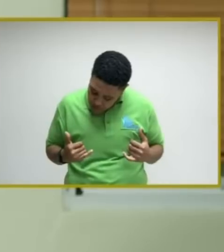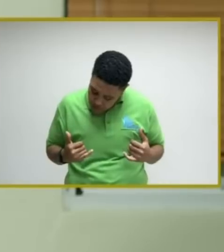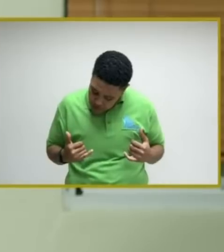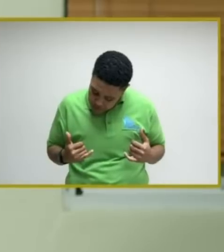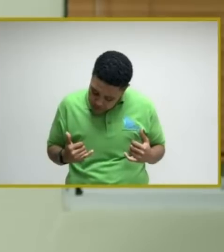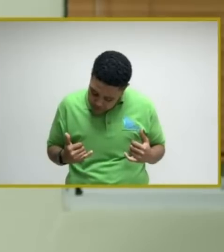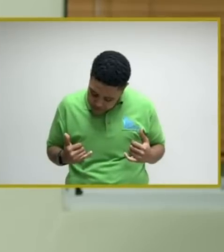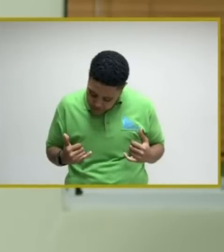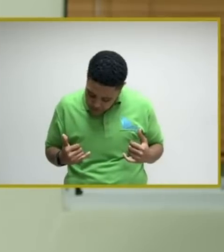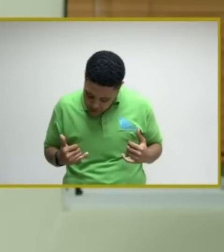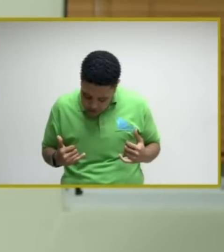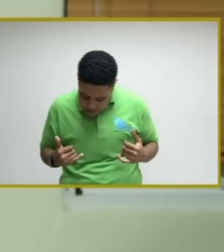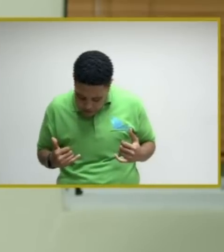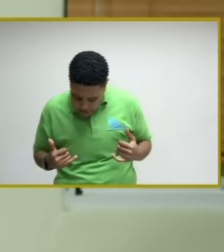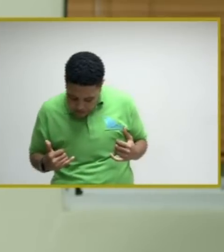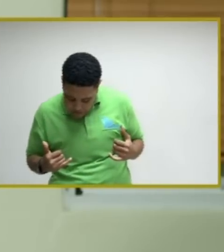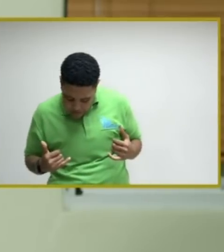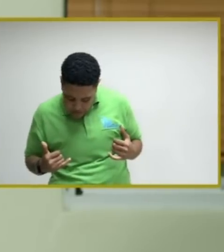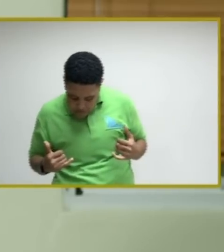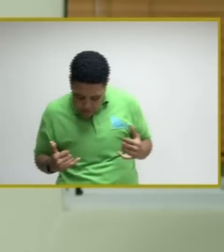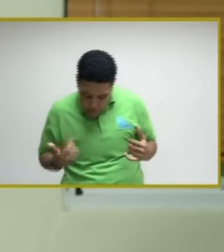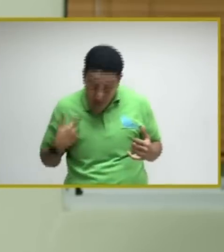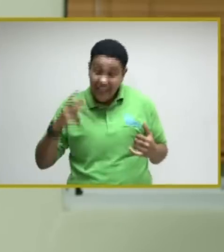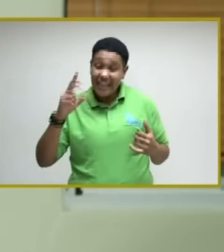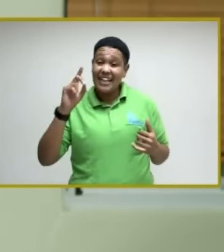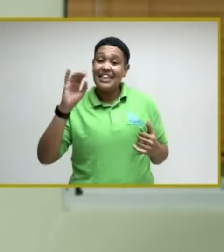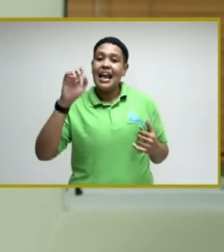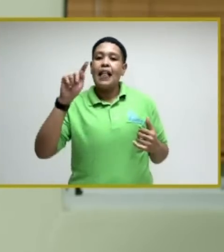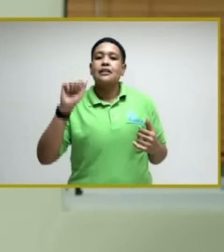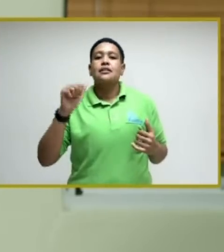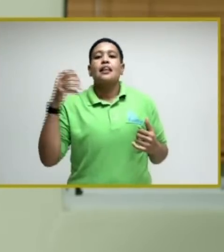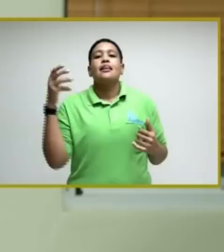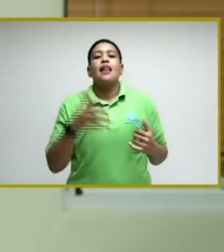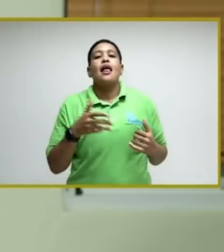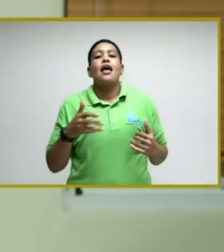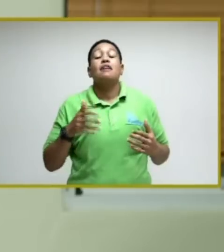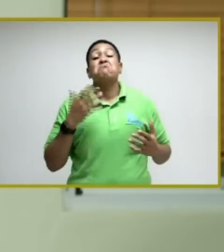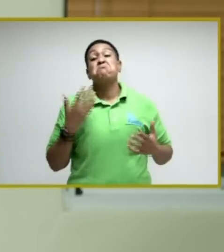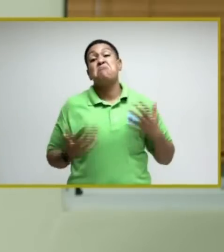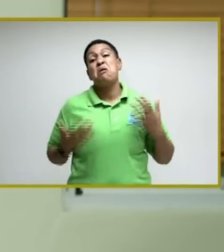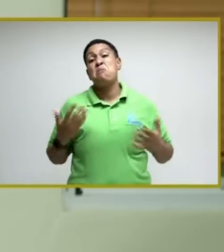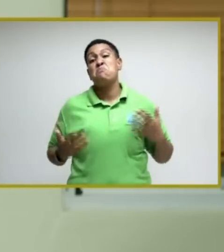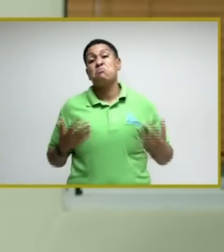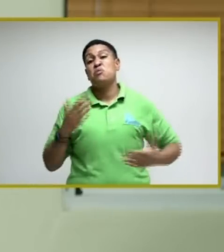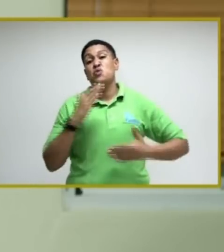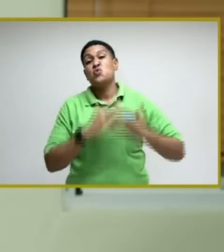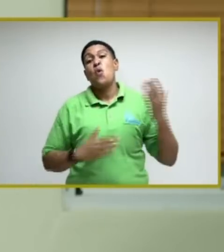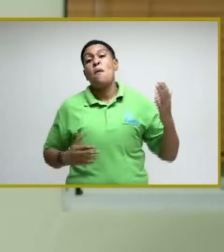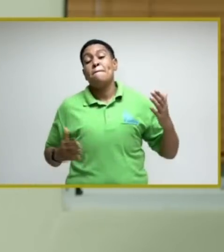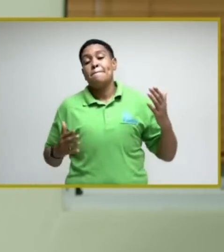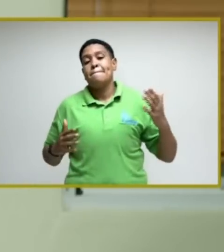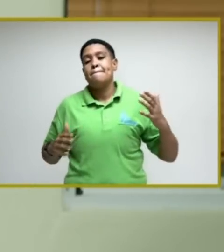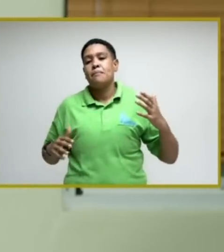prevailing variant, the Delta variant. There may be some